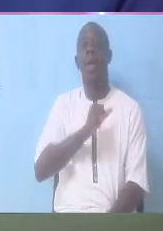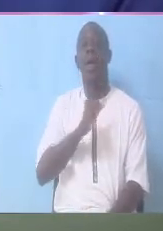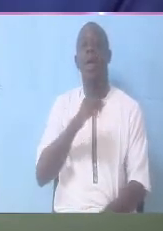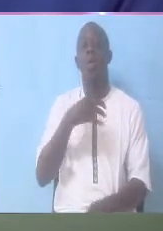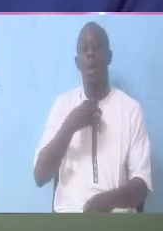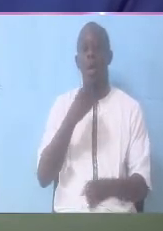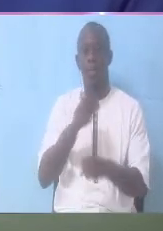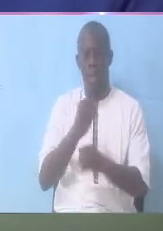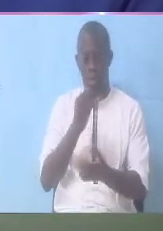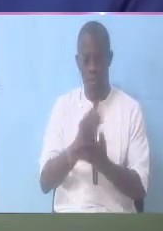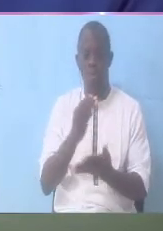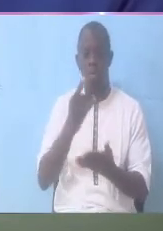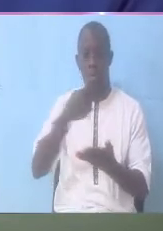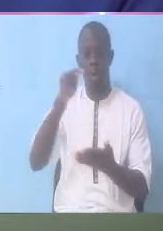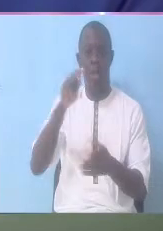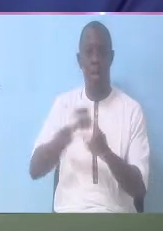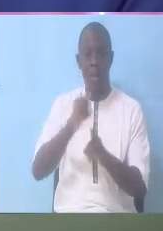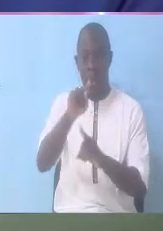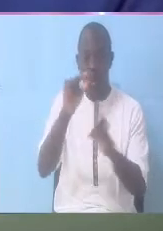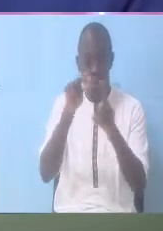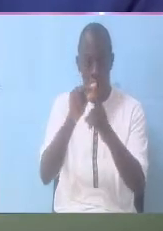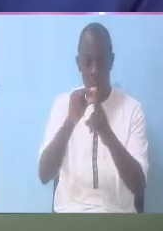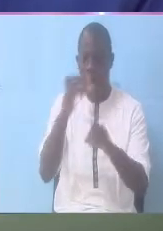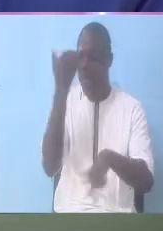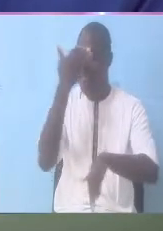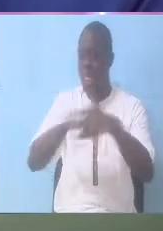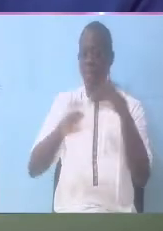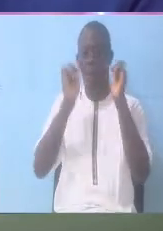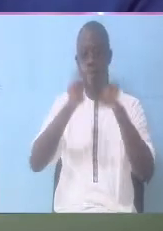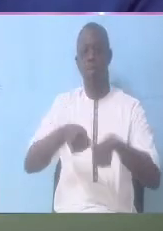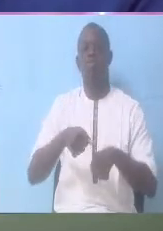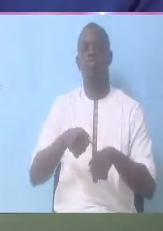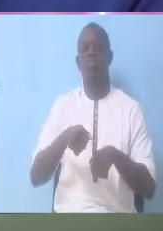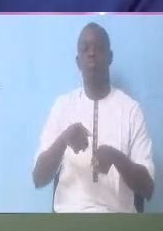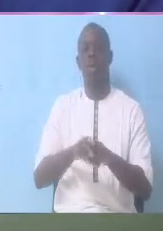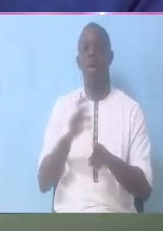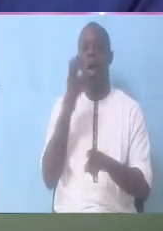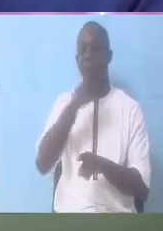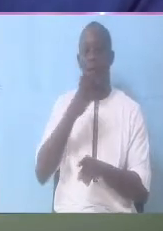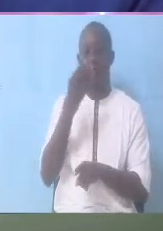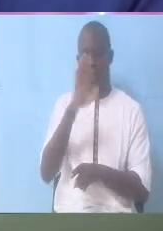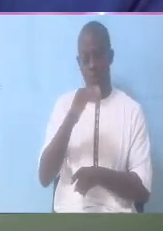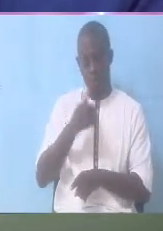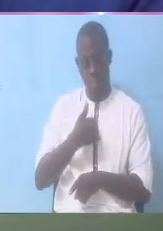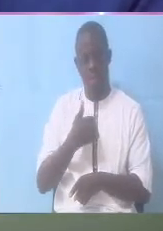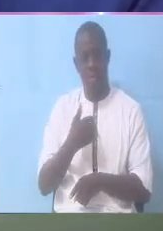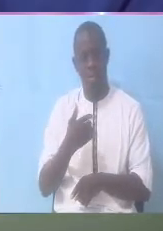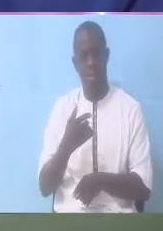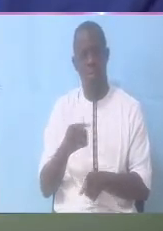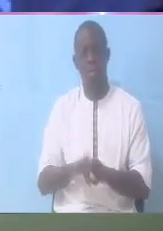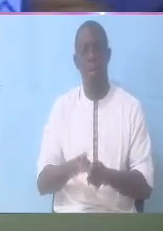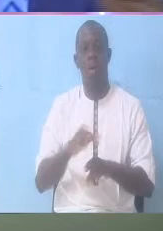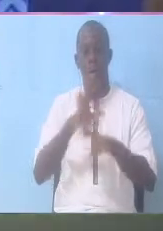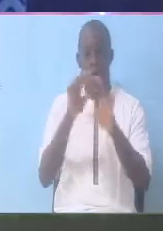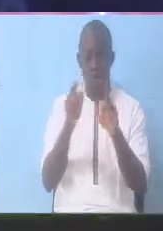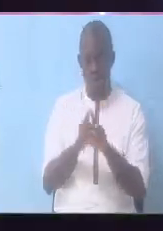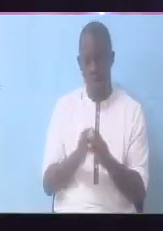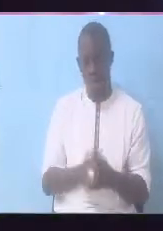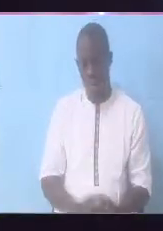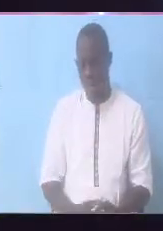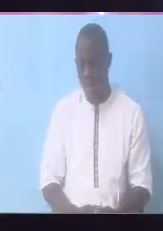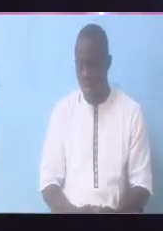rectification, that word will never come out of my mouth because he wasn't at the killing zone. All what I do know is I was with him in the building. So I will